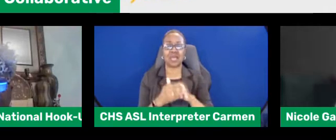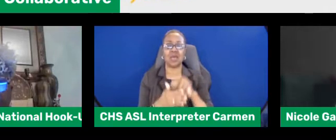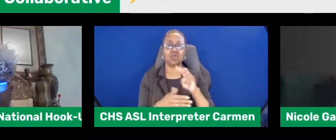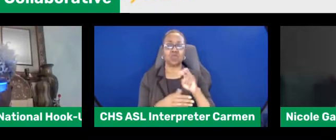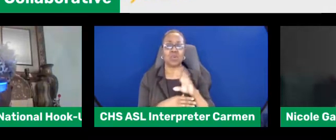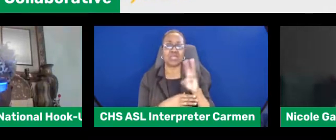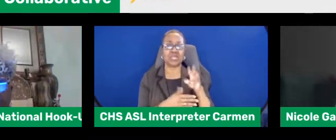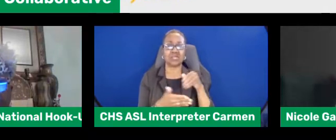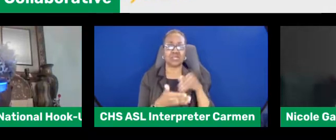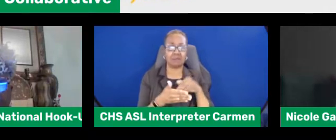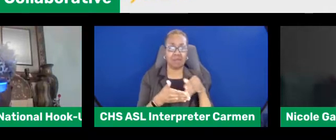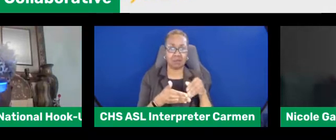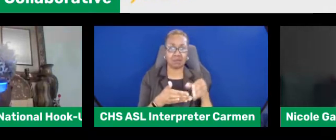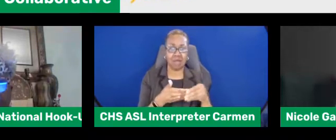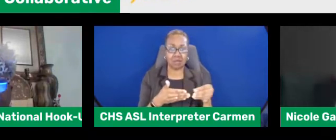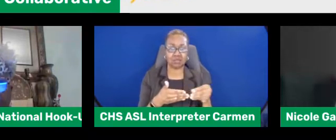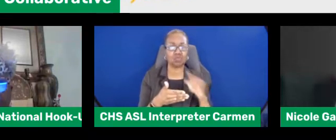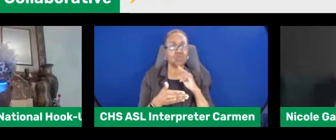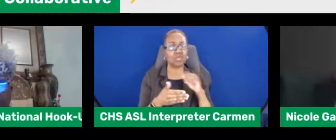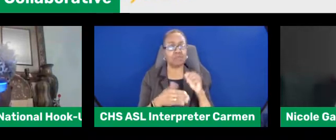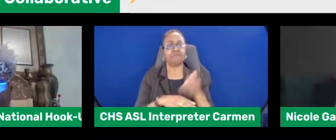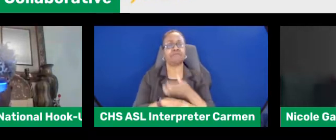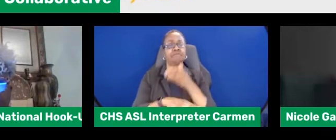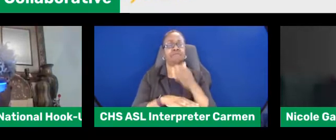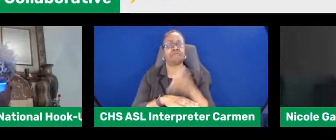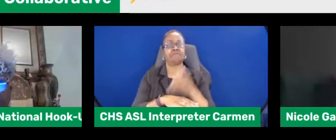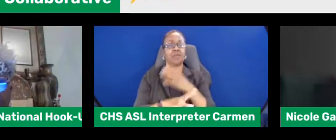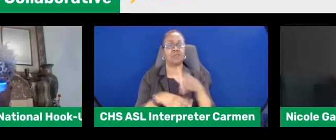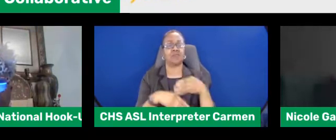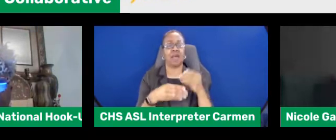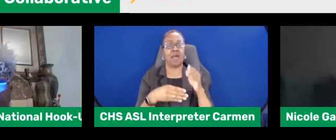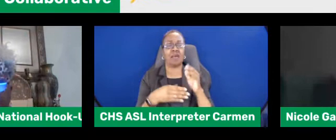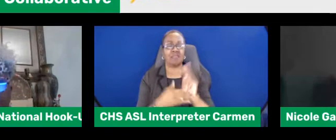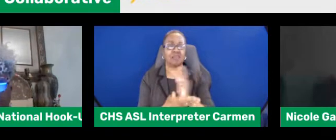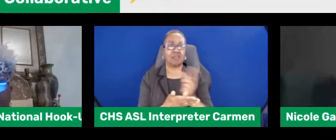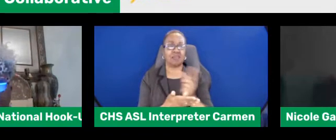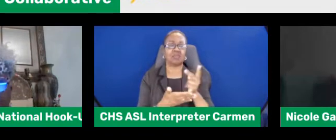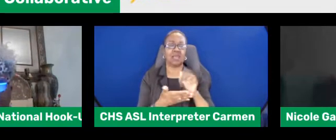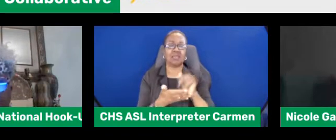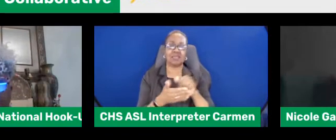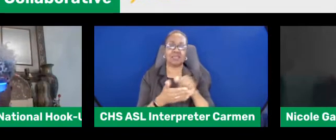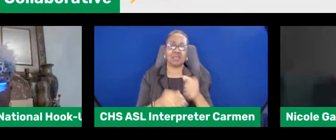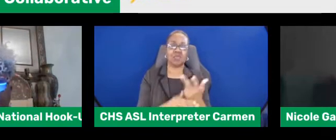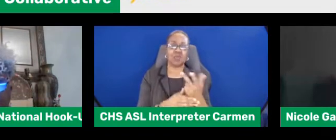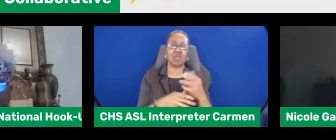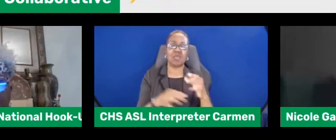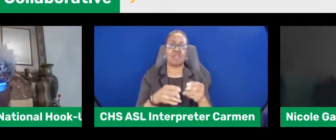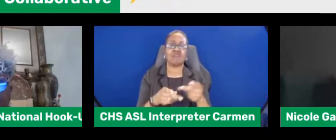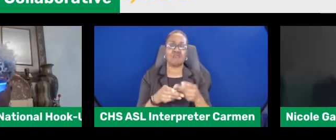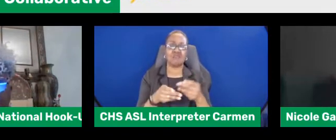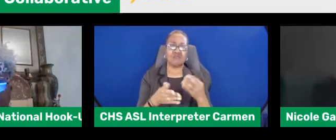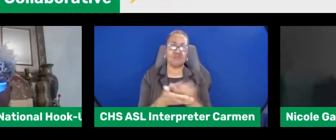$2.6 million to really renovate and provide the commercial kitchening at these fresh market sites for utilization